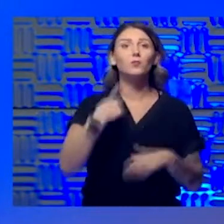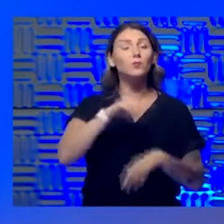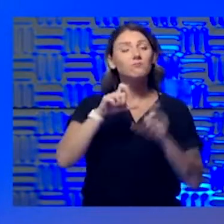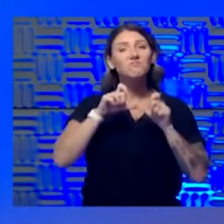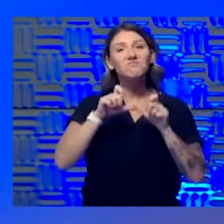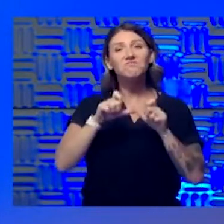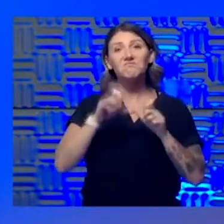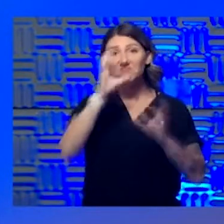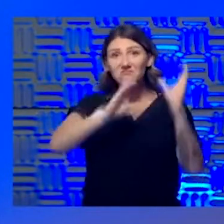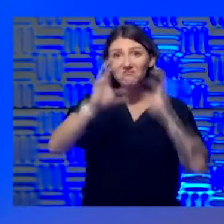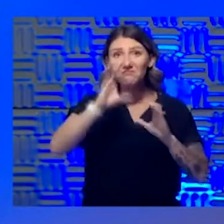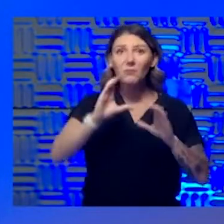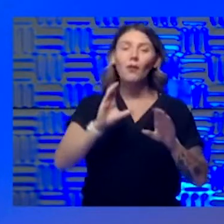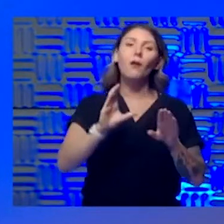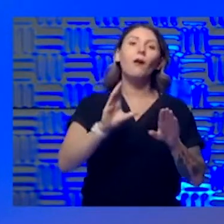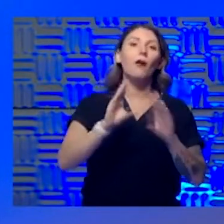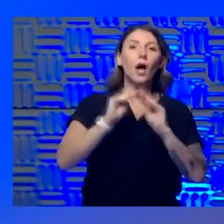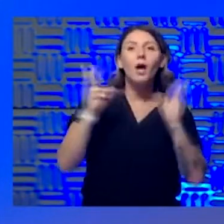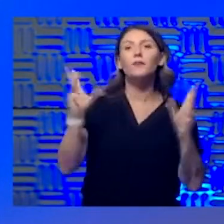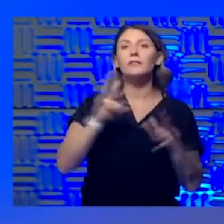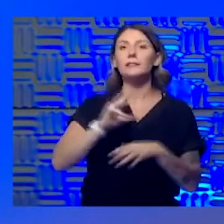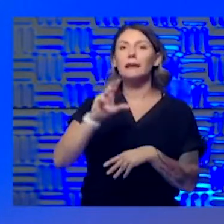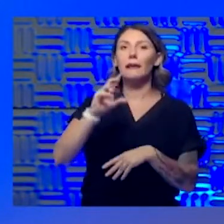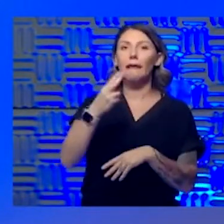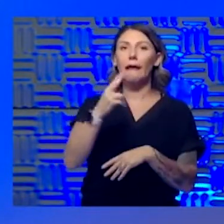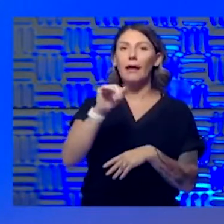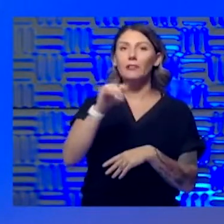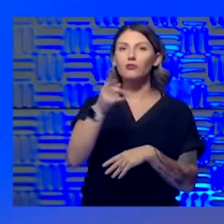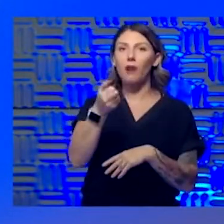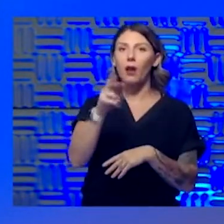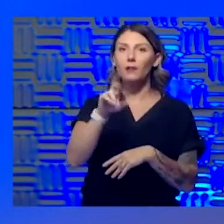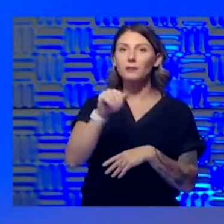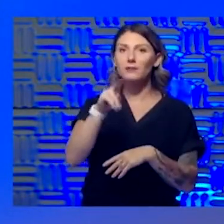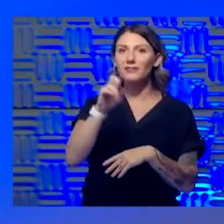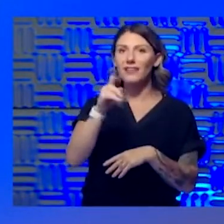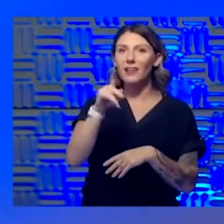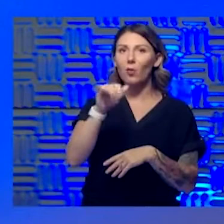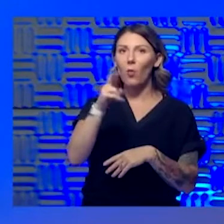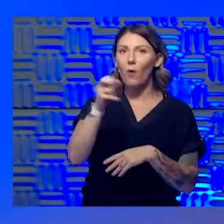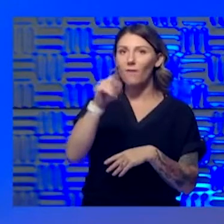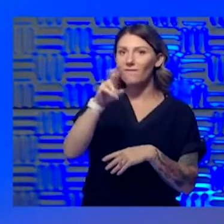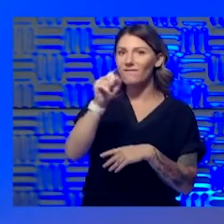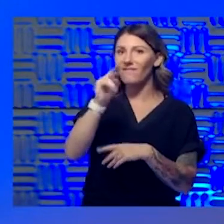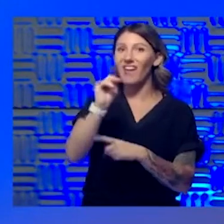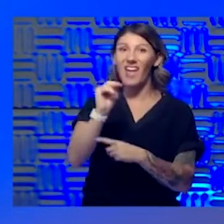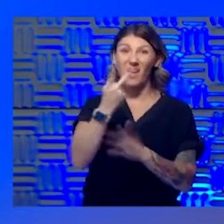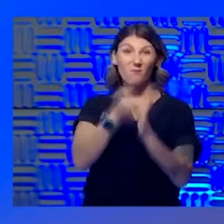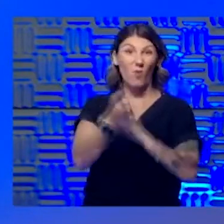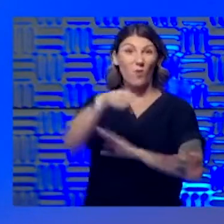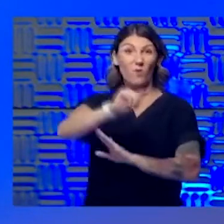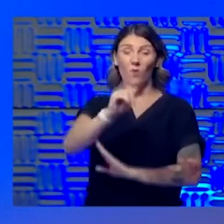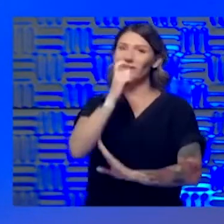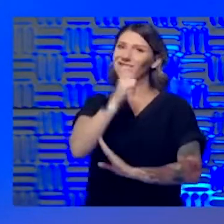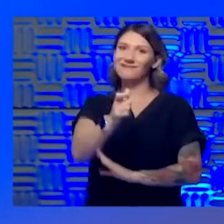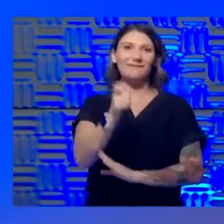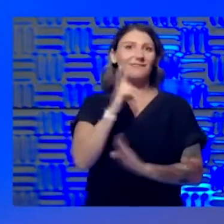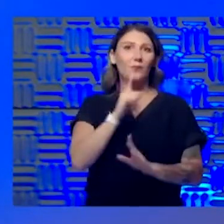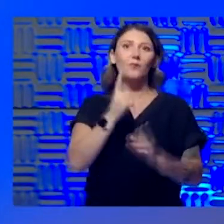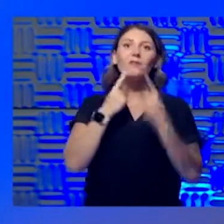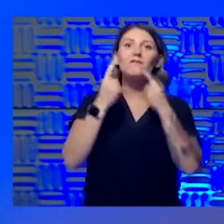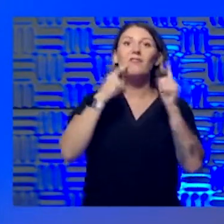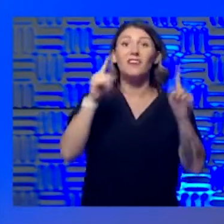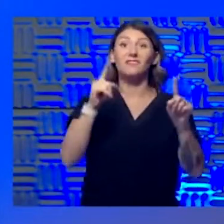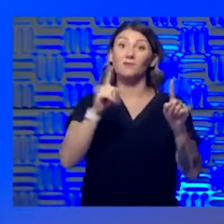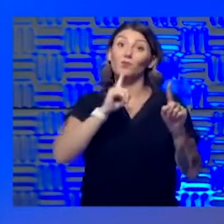Obviously, the hydroxychloroquine and the azithromycin has really been shown to not be effective in hospitalized patients and actually can have